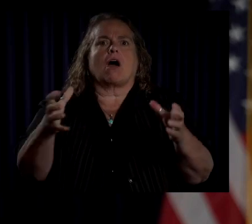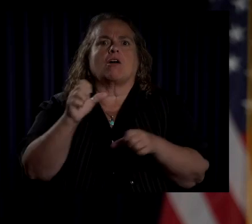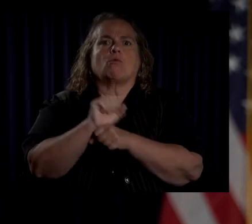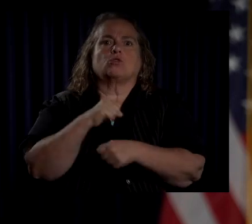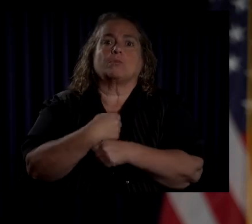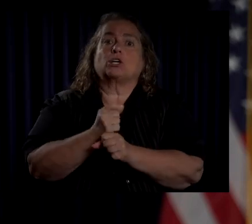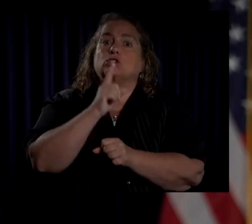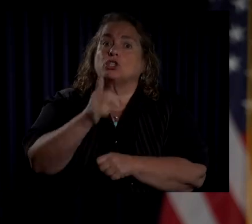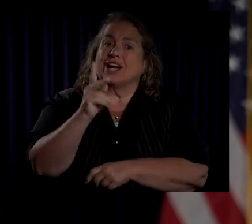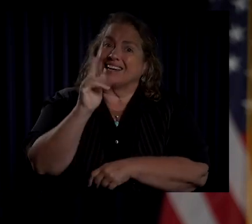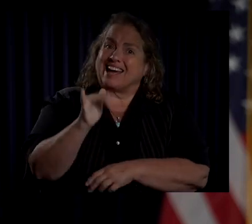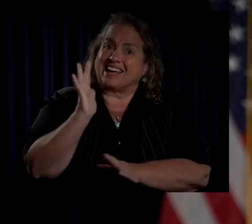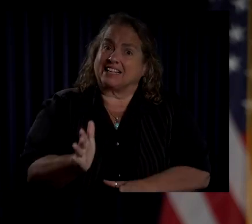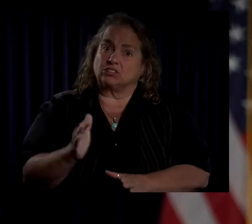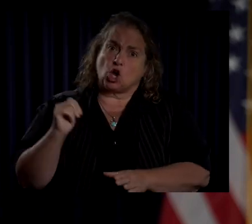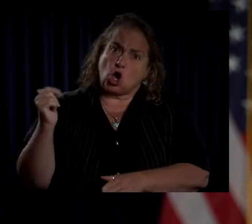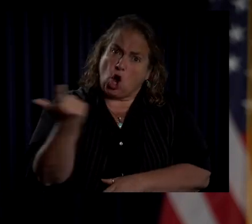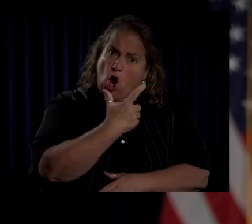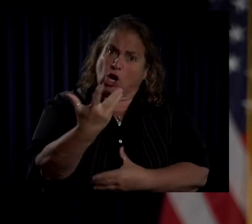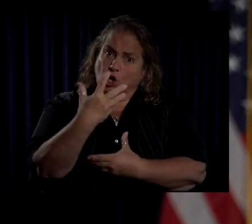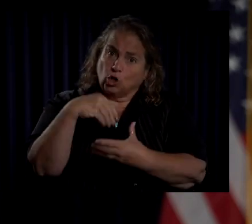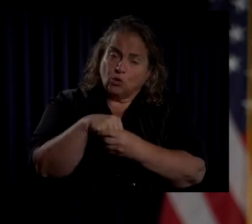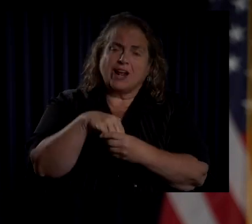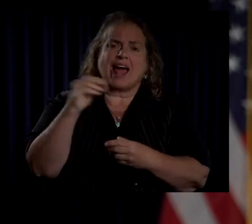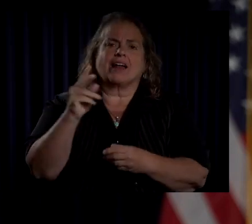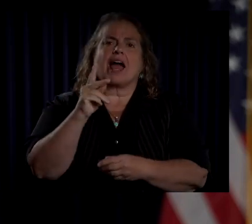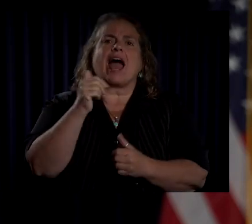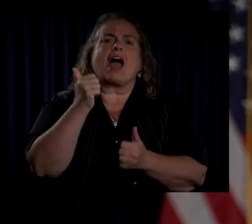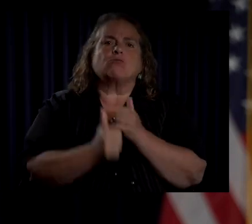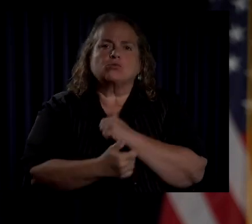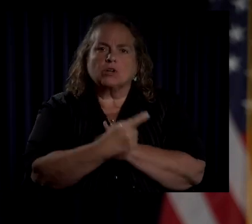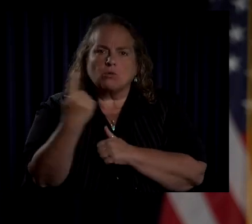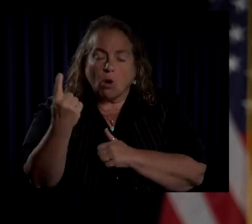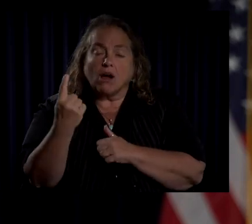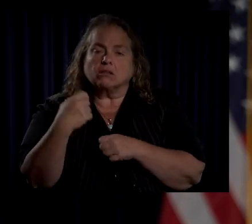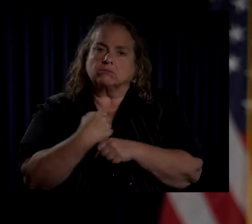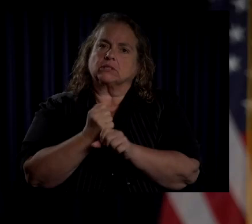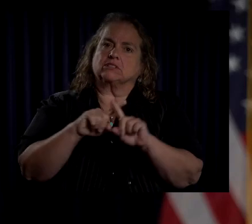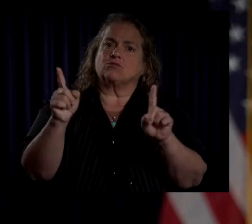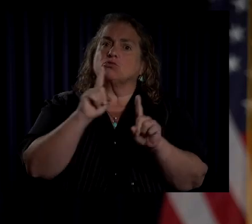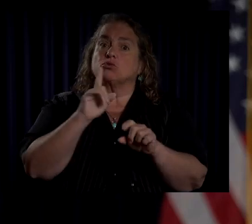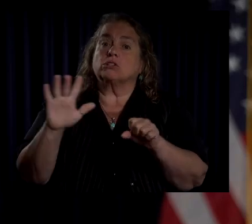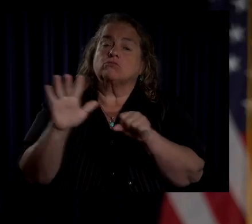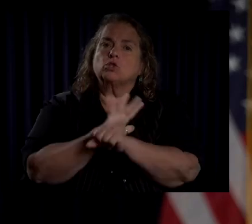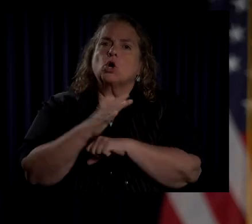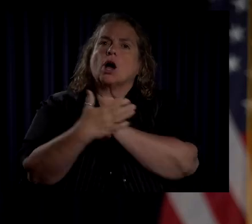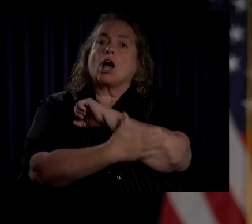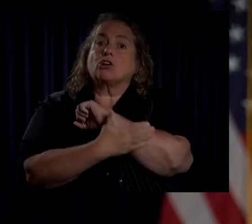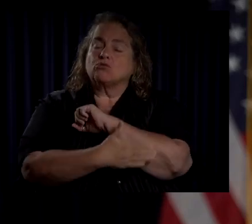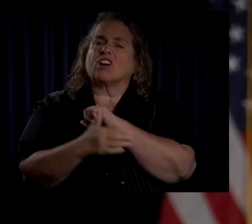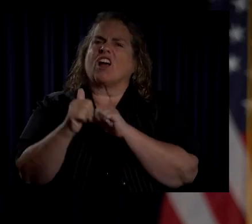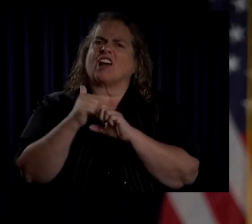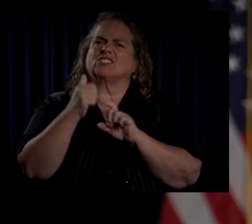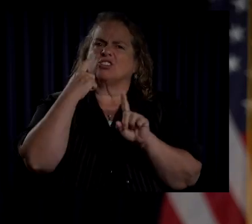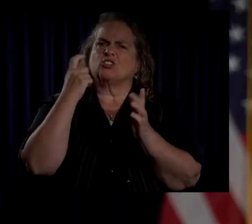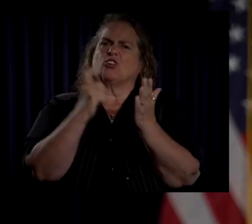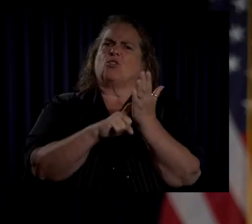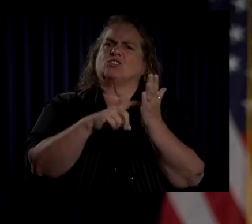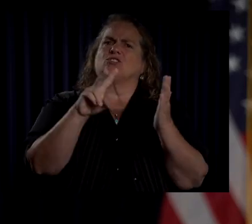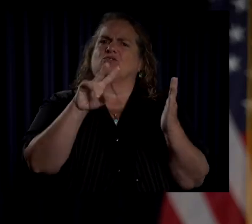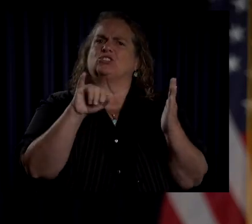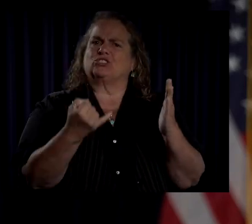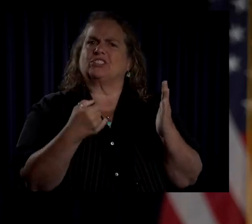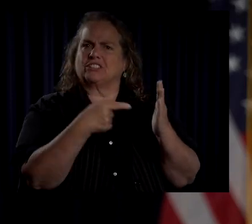to make sure all Kentuckians are included and everybody matters. Really, the entire country has taken notice of